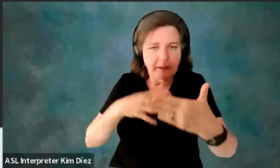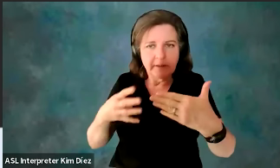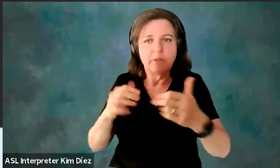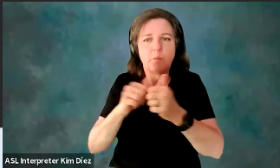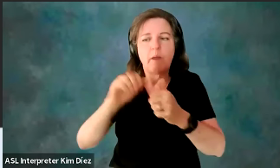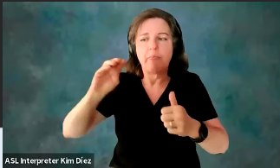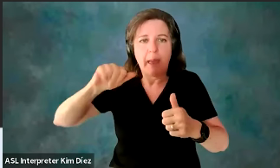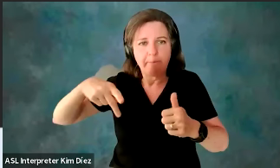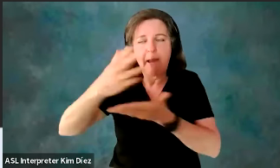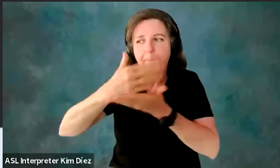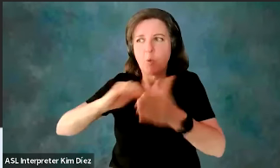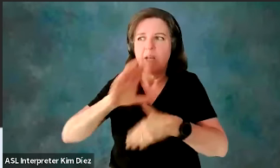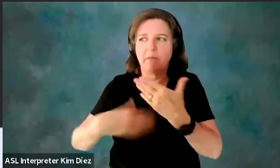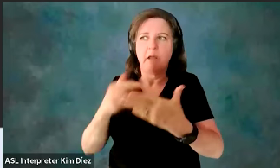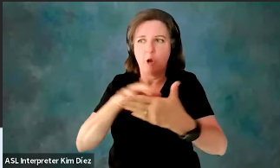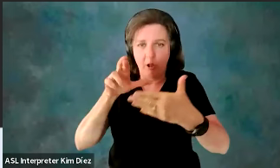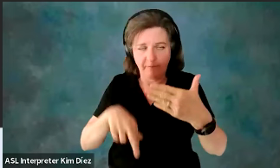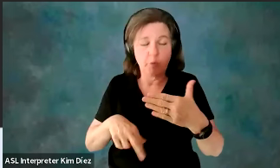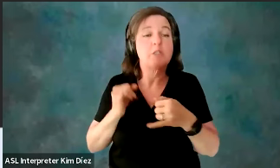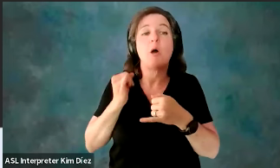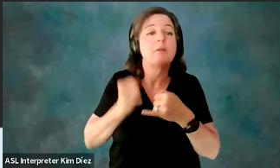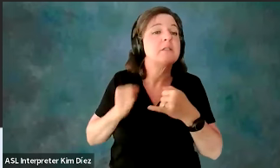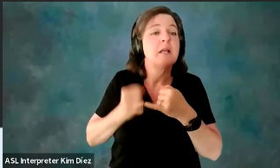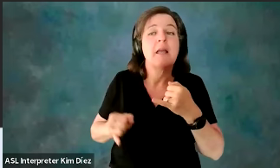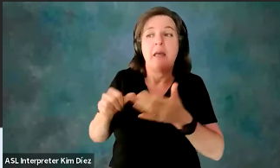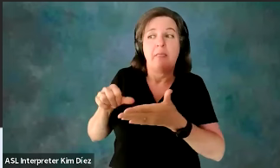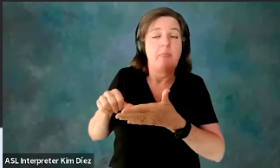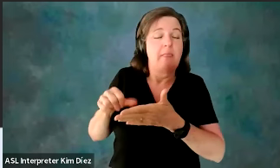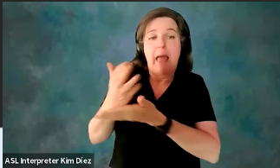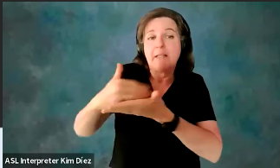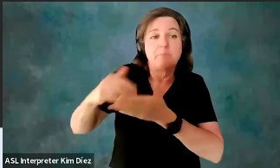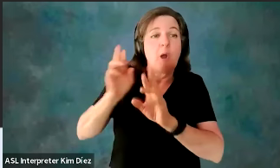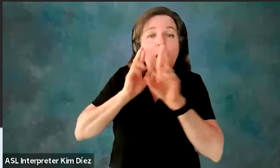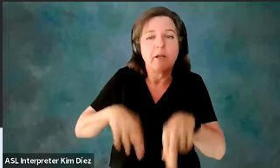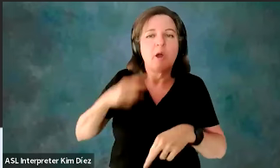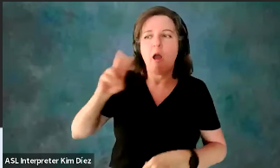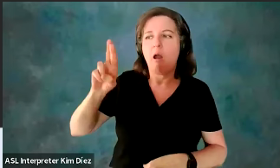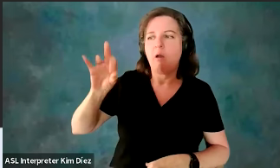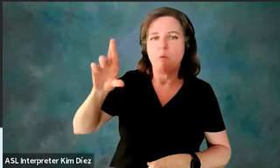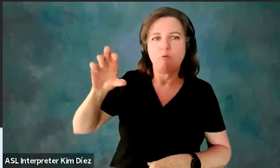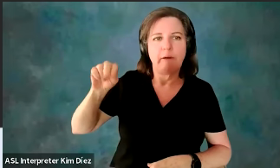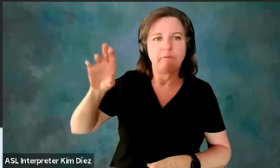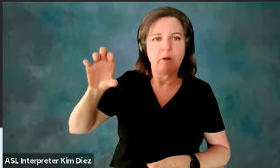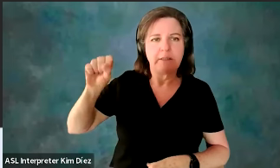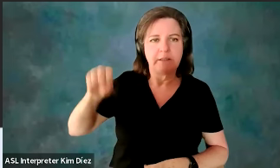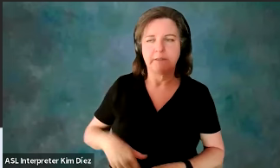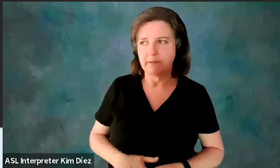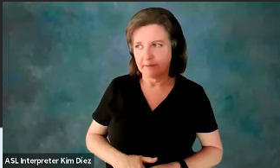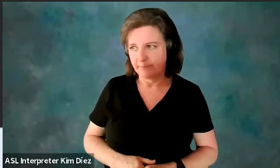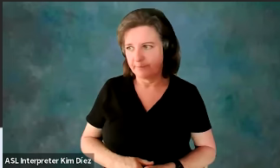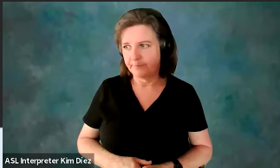information related. And the last part are going to be the reference sources.